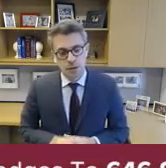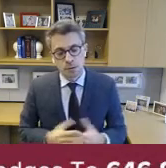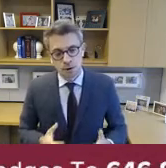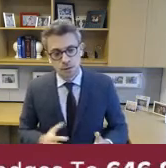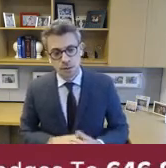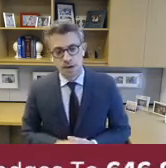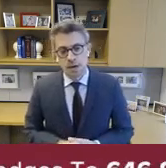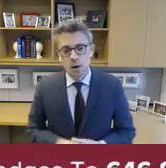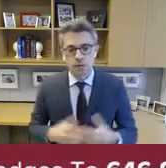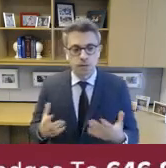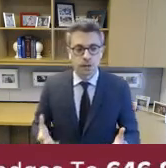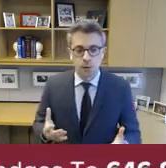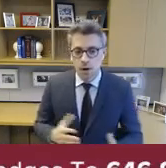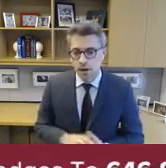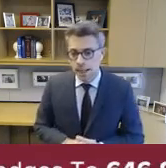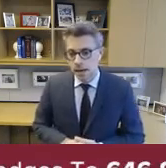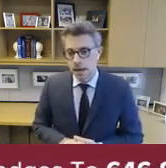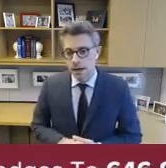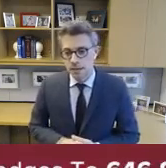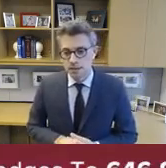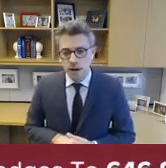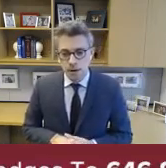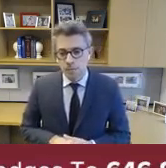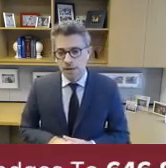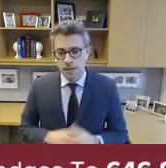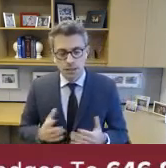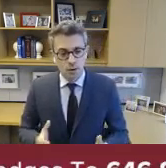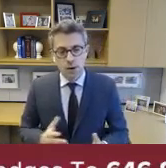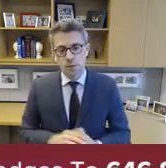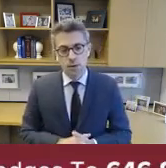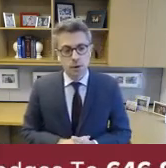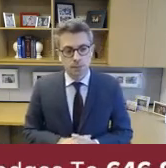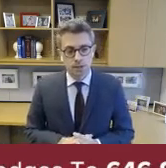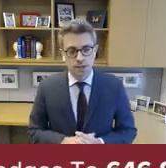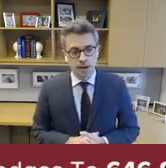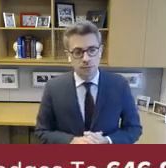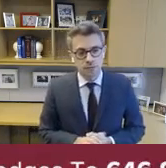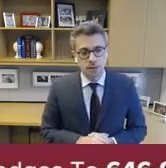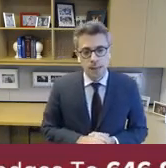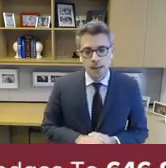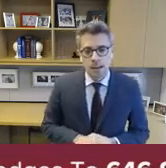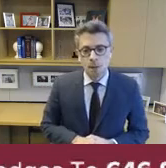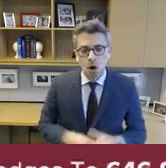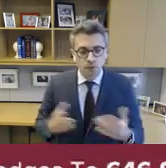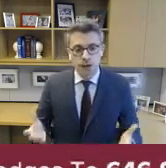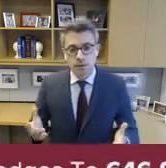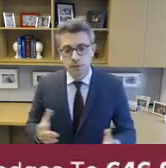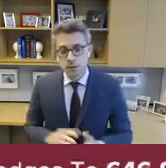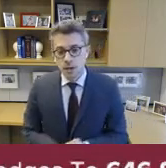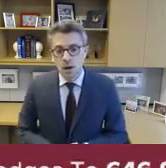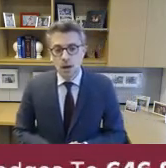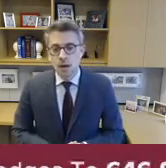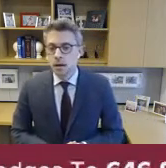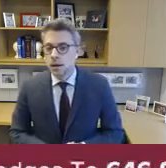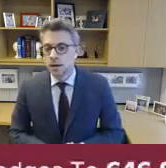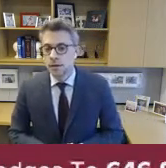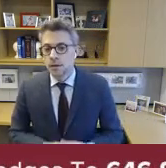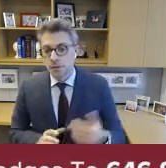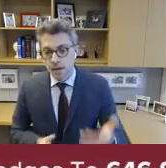that you heard today. Hopefully, you are inspired by this incredible NLP staff. Hopefully, yours.